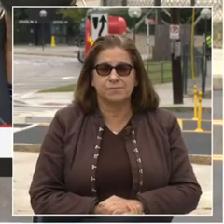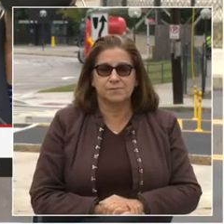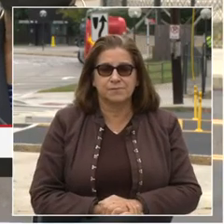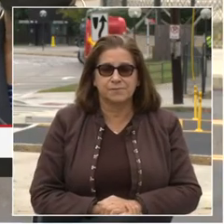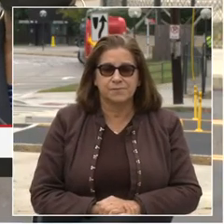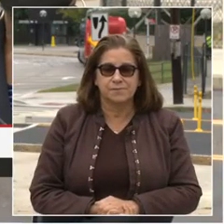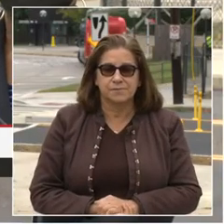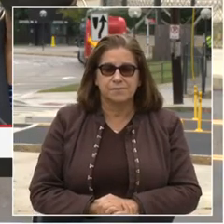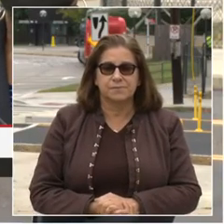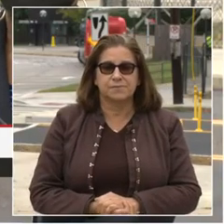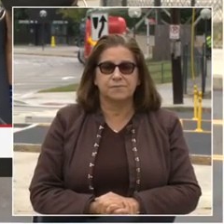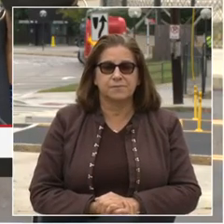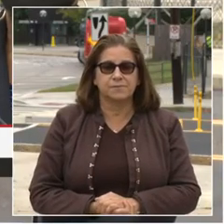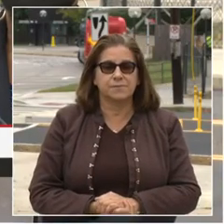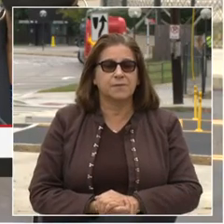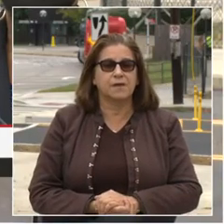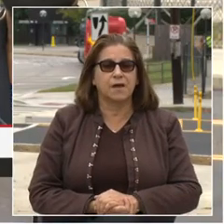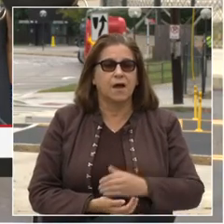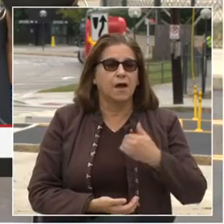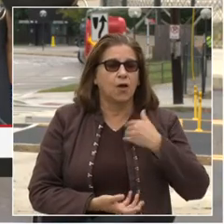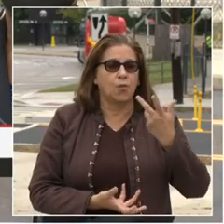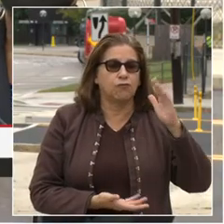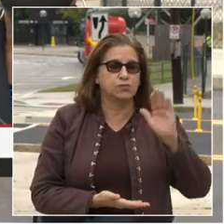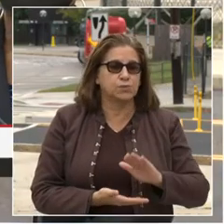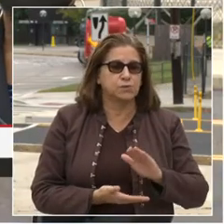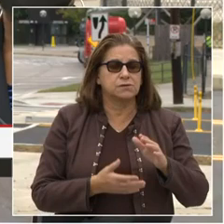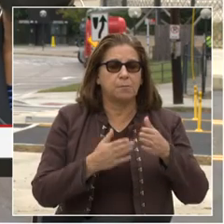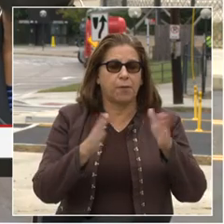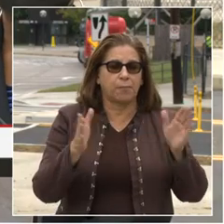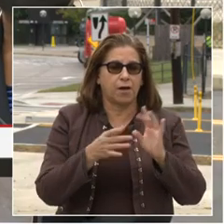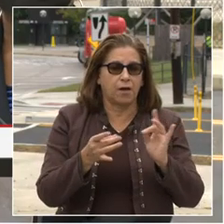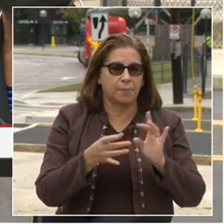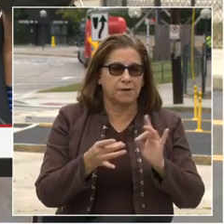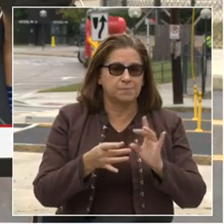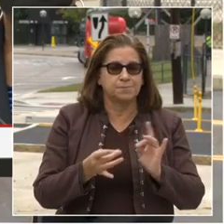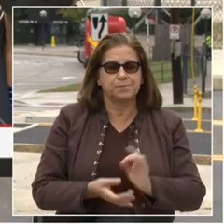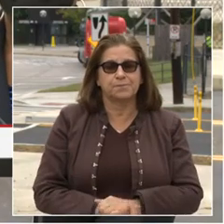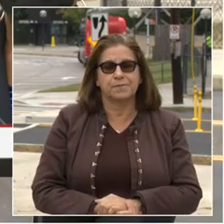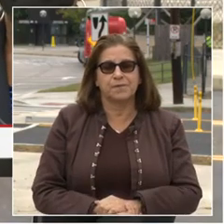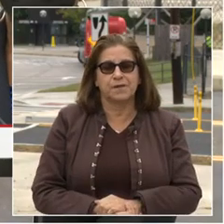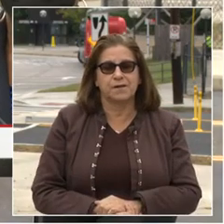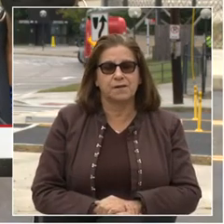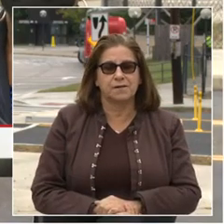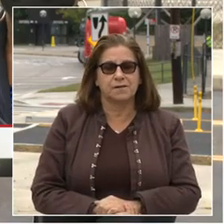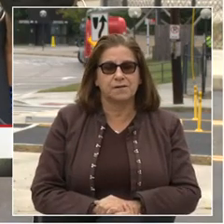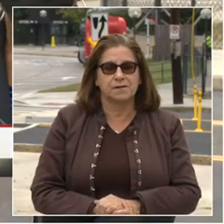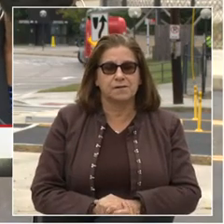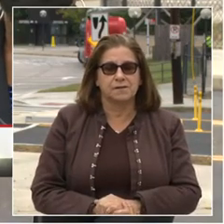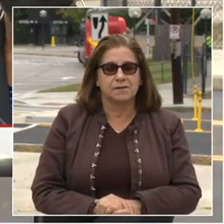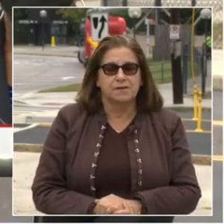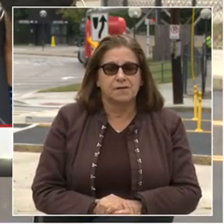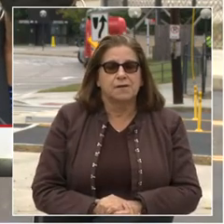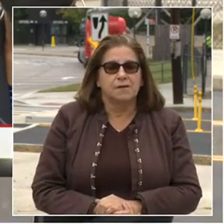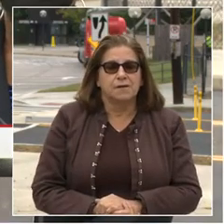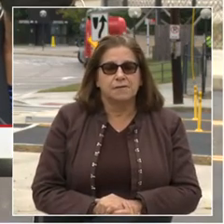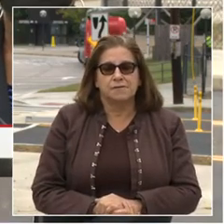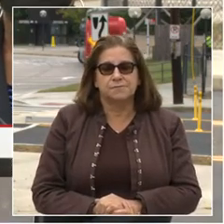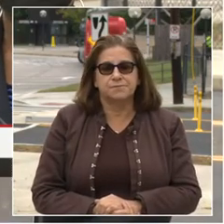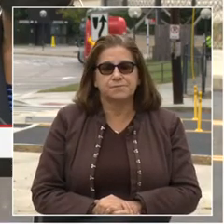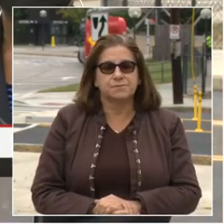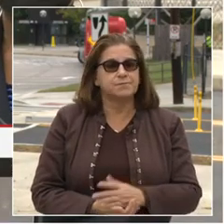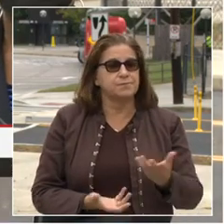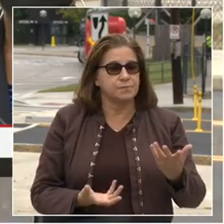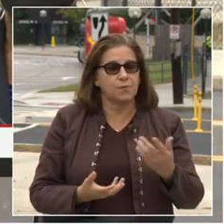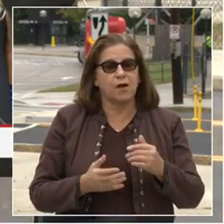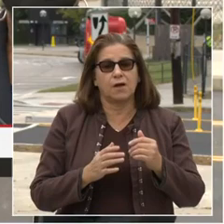and limiting project notices of intent to only those required by district law. Another immediate change we're implementing includes DDOT's move over